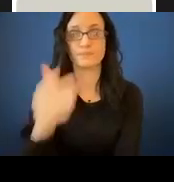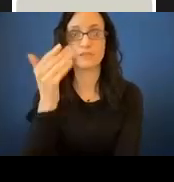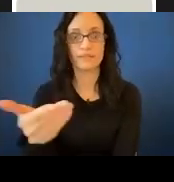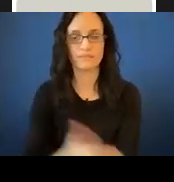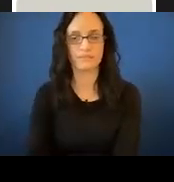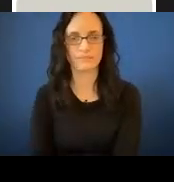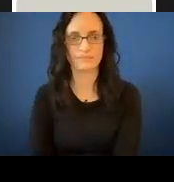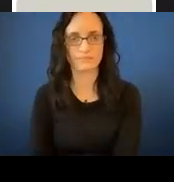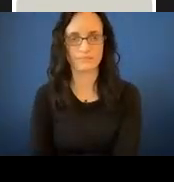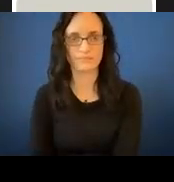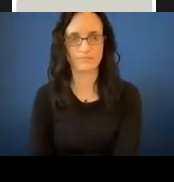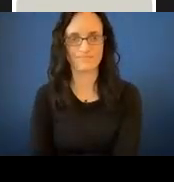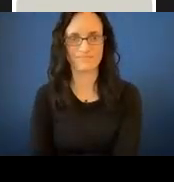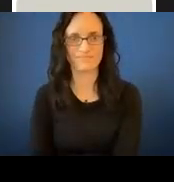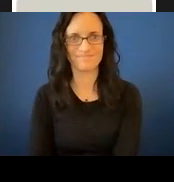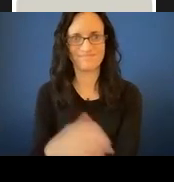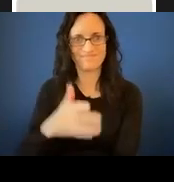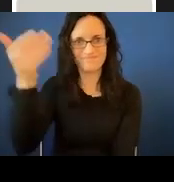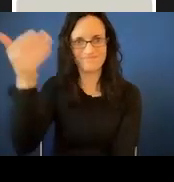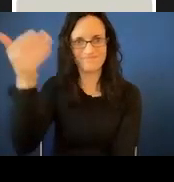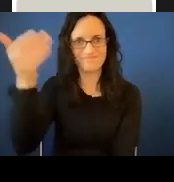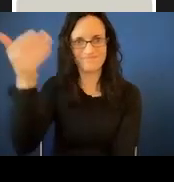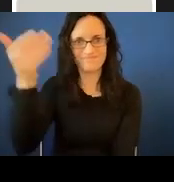You have to unmute yourself. There, welcome.